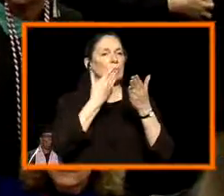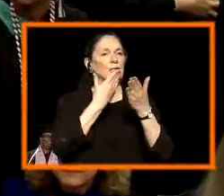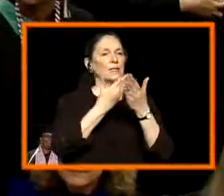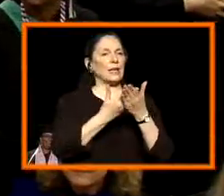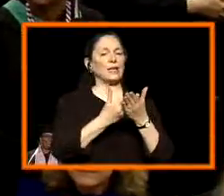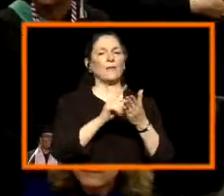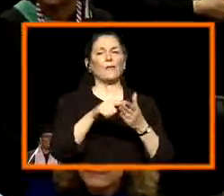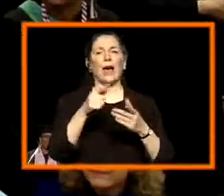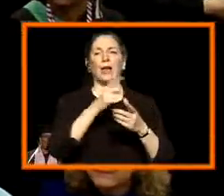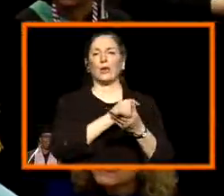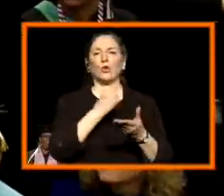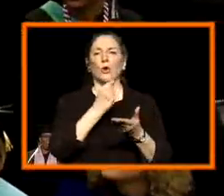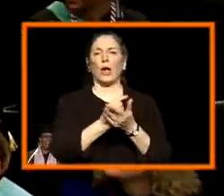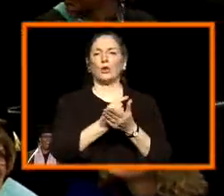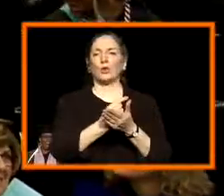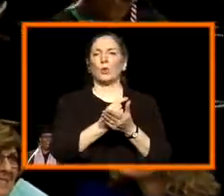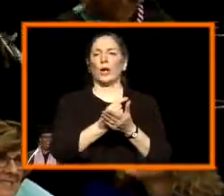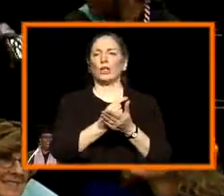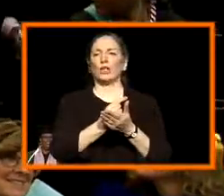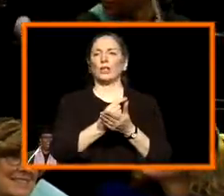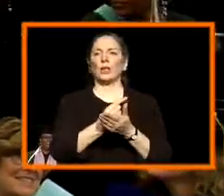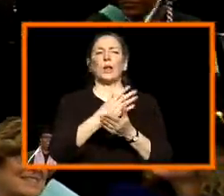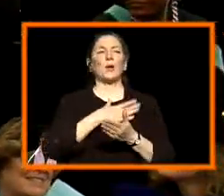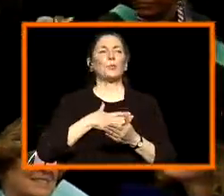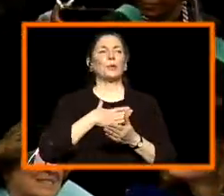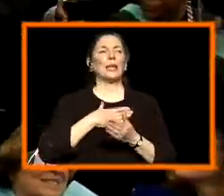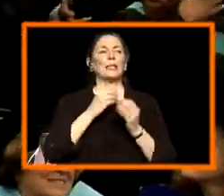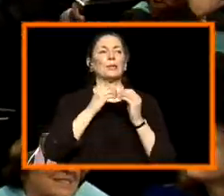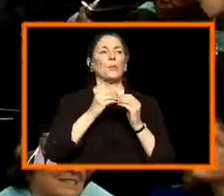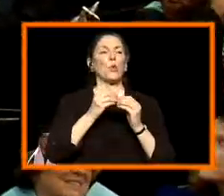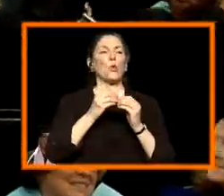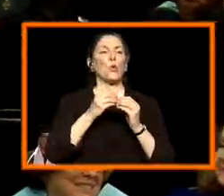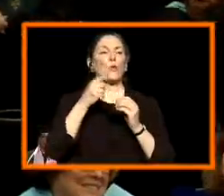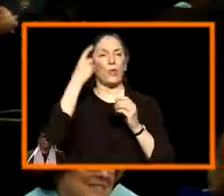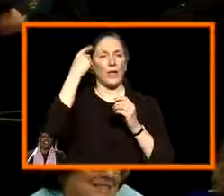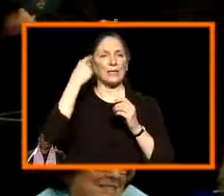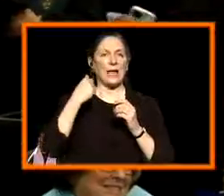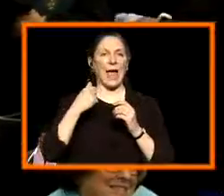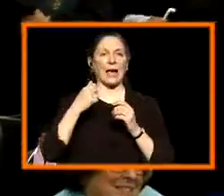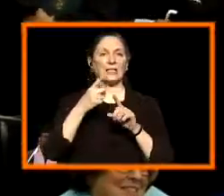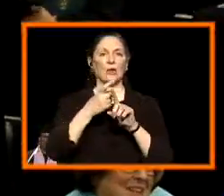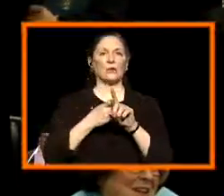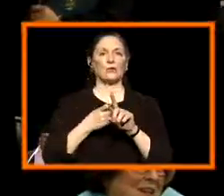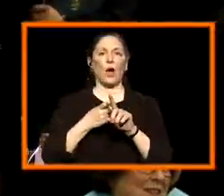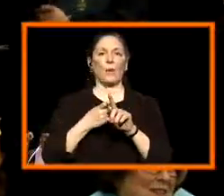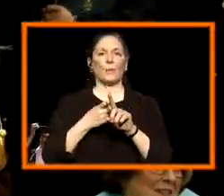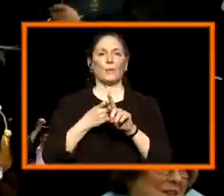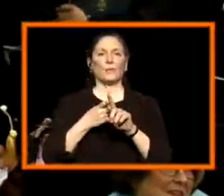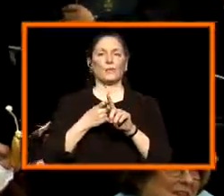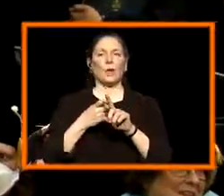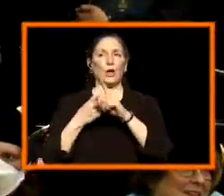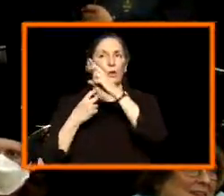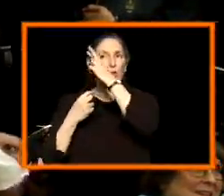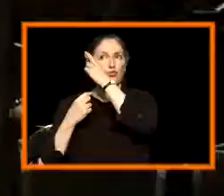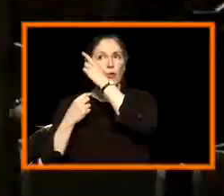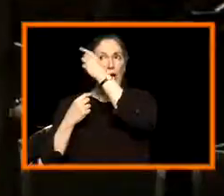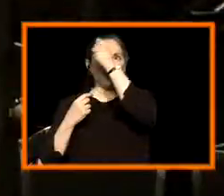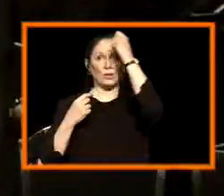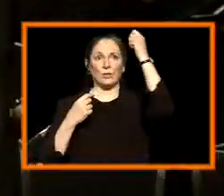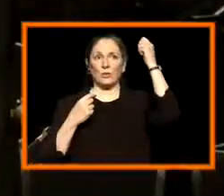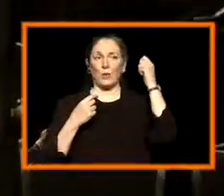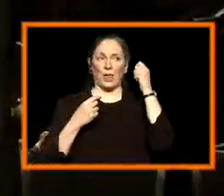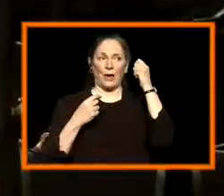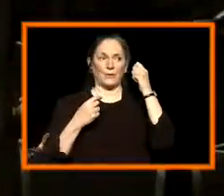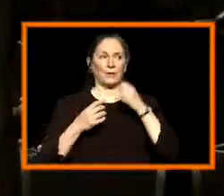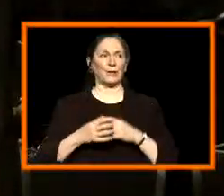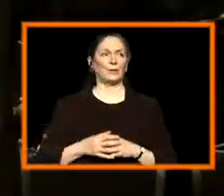your graduation, please move your tassels from right to